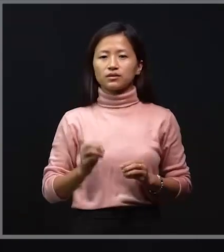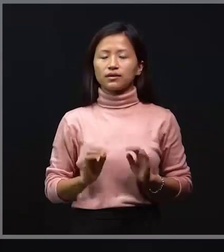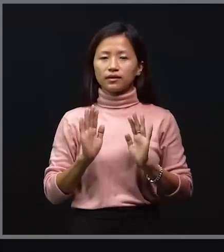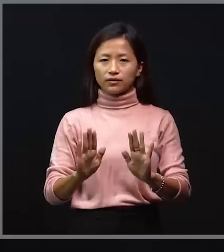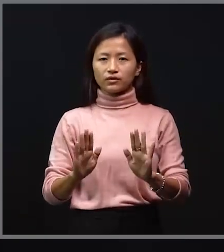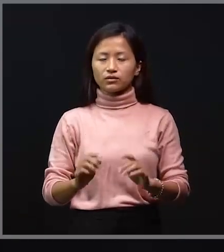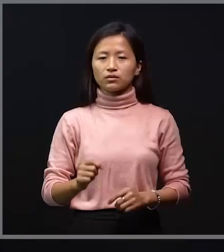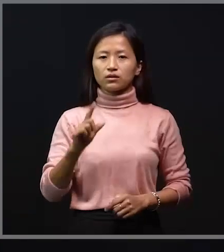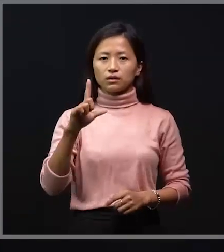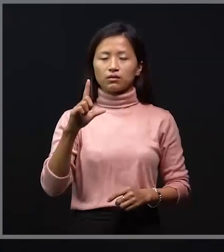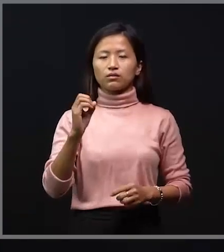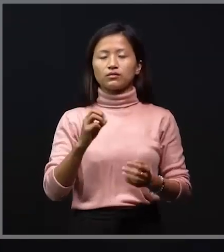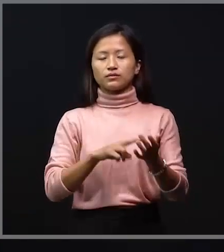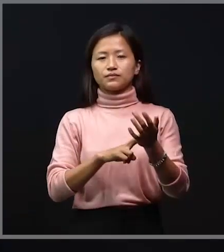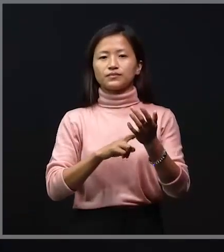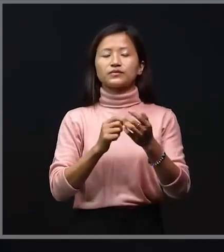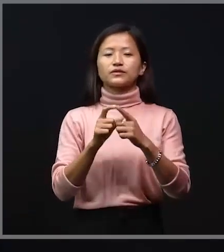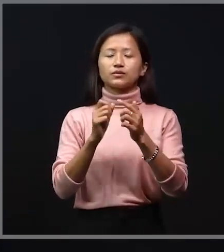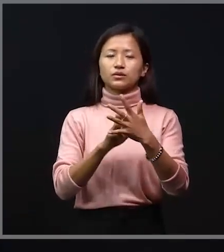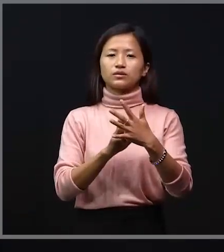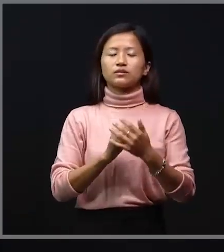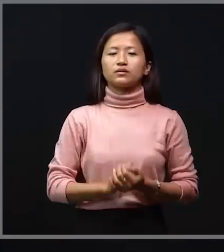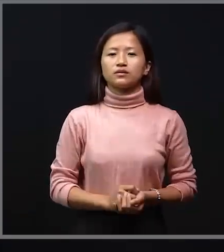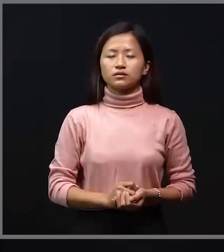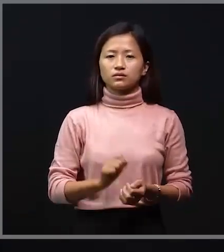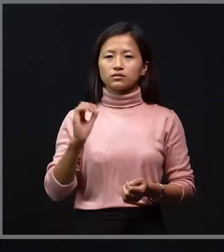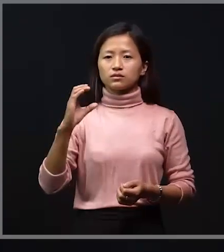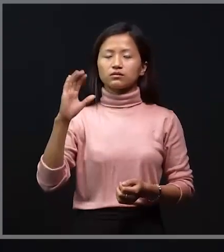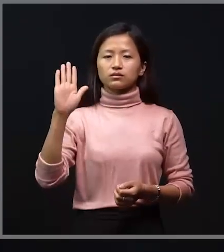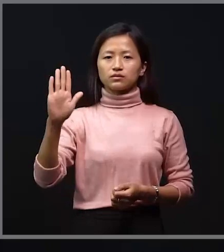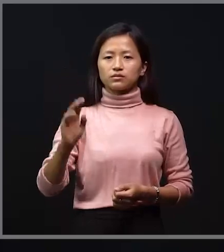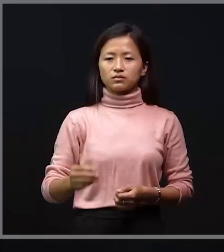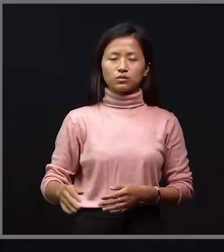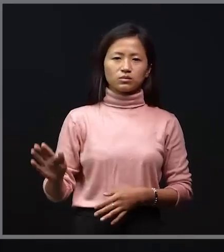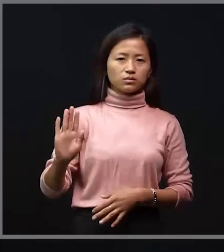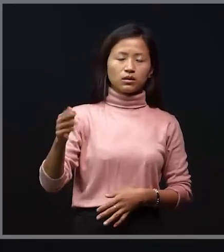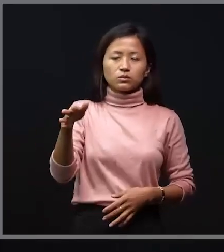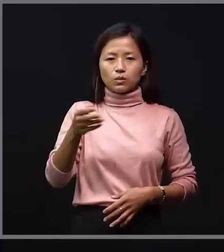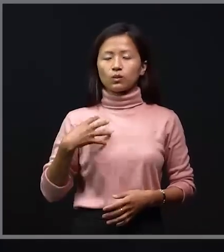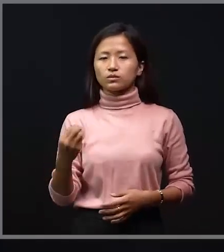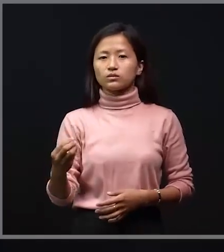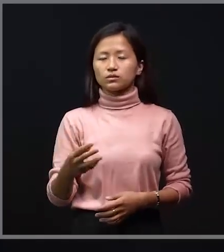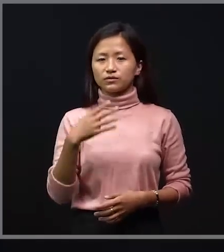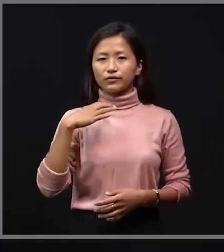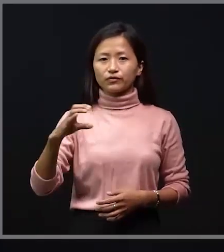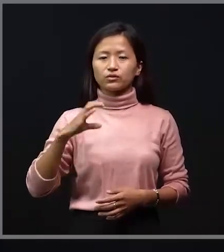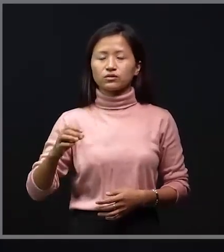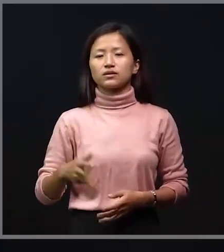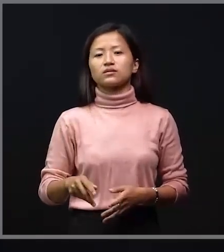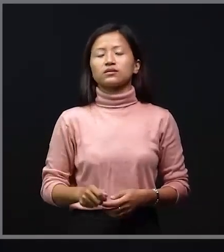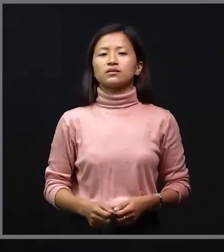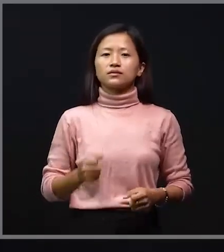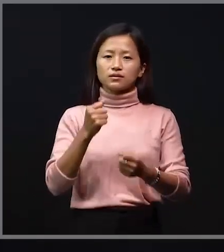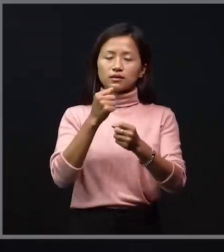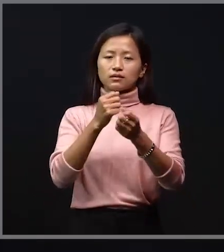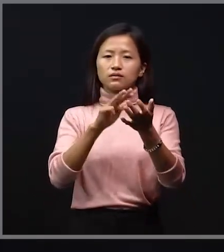in London. Okay, and in the beginning, the Congress, they were refusing to attend it. But now, because of the pact, Gandhiji